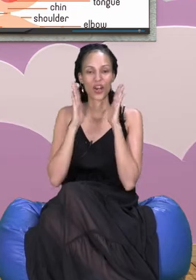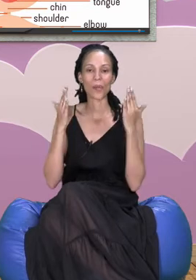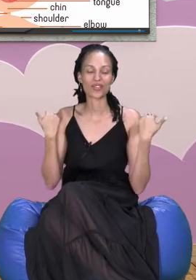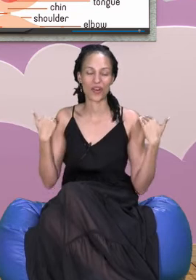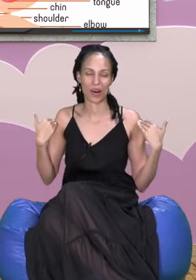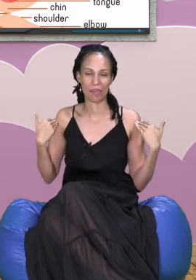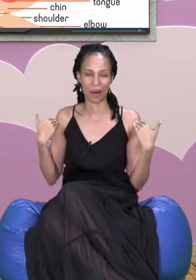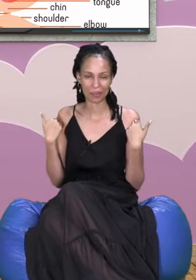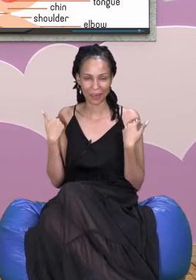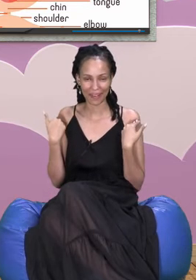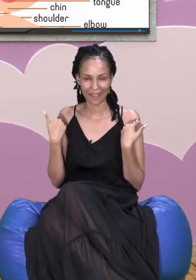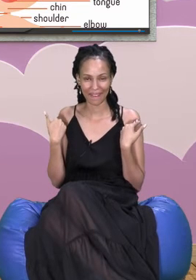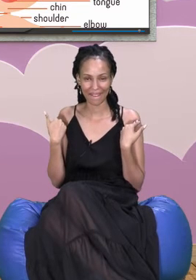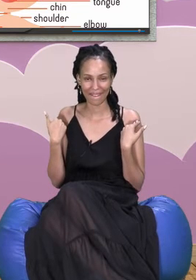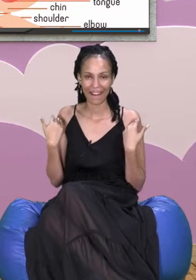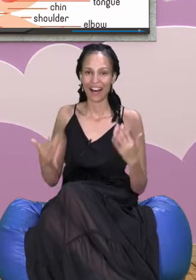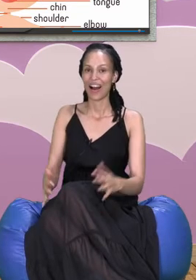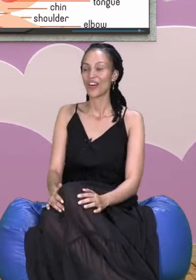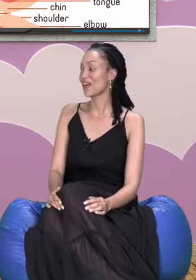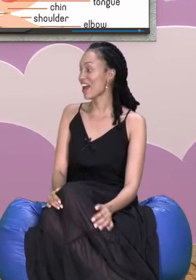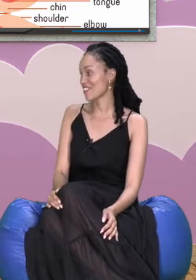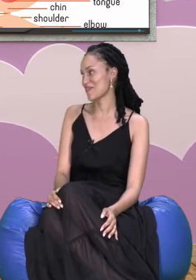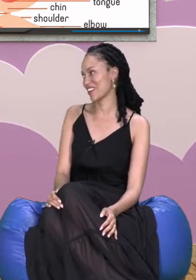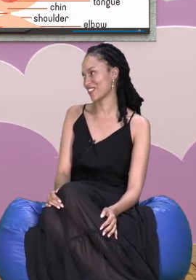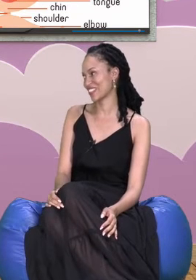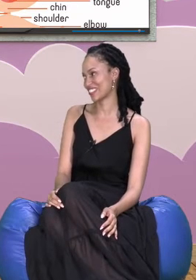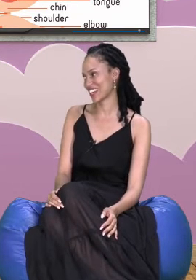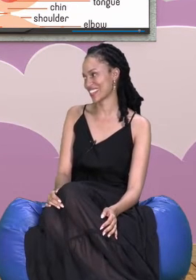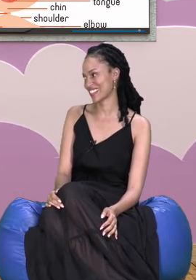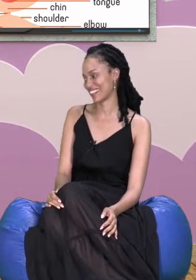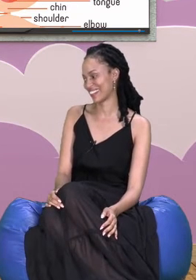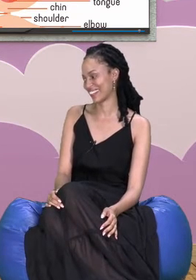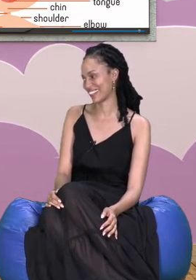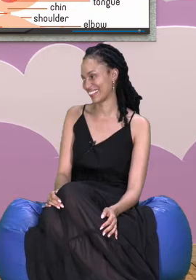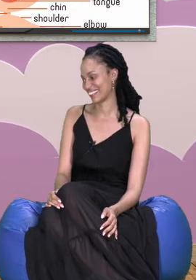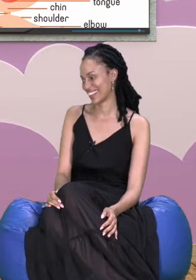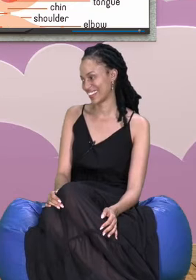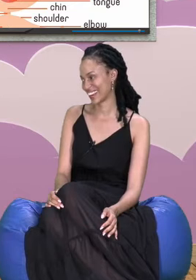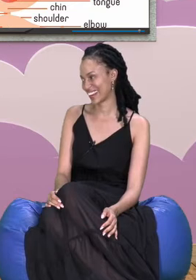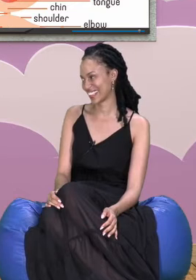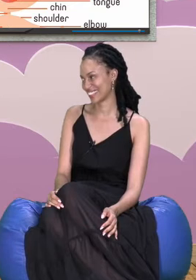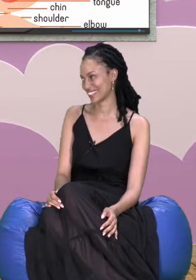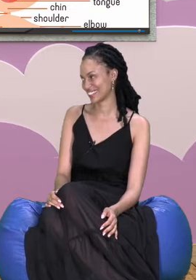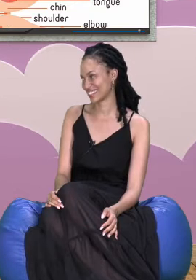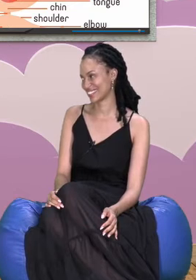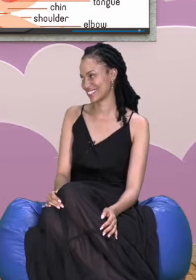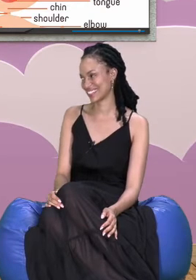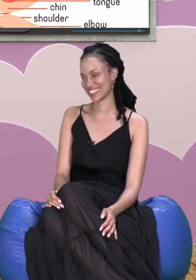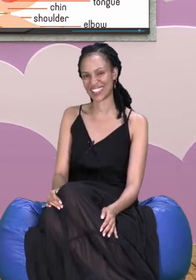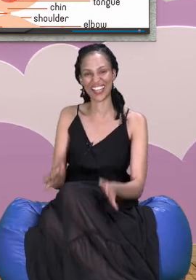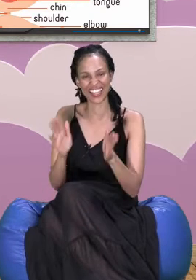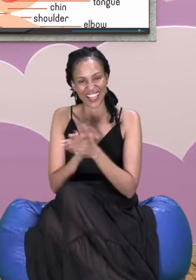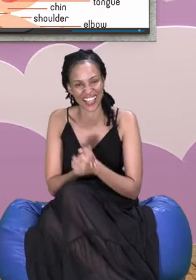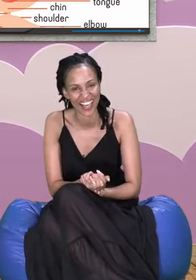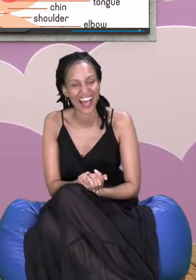She almost forgot about me. Dress. You have a beautiful dress on. Stop it. But yes, the floor is